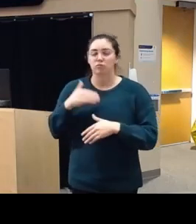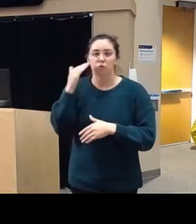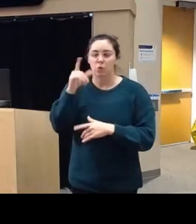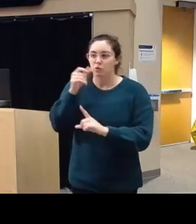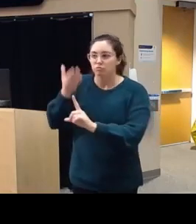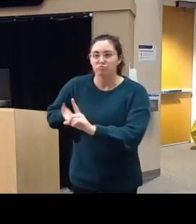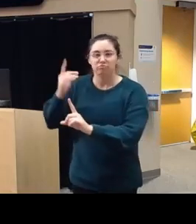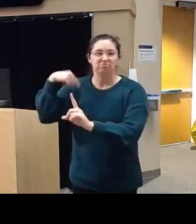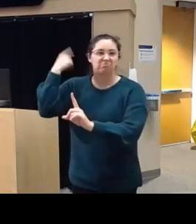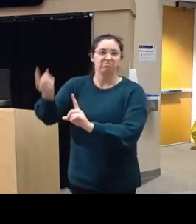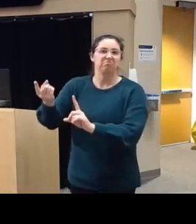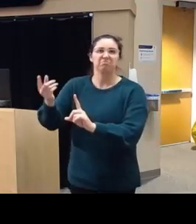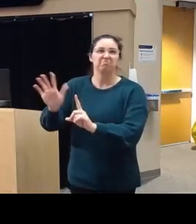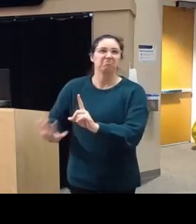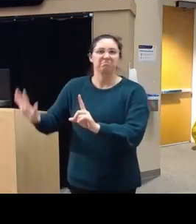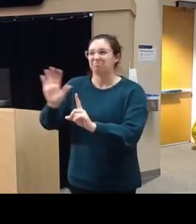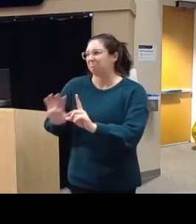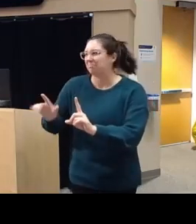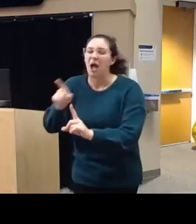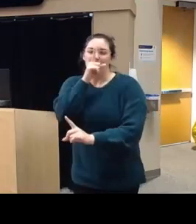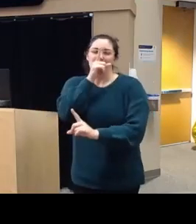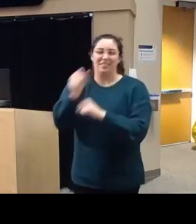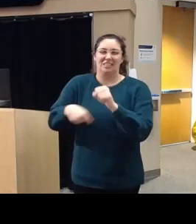last, I don't know, no, we won't say,